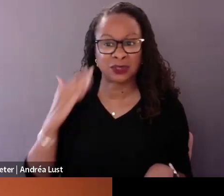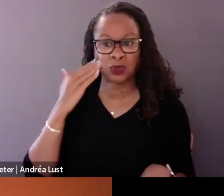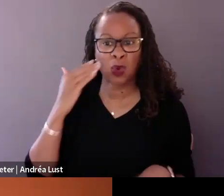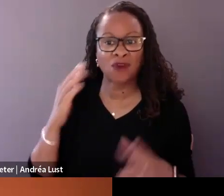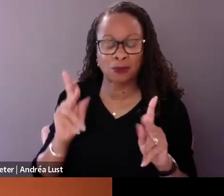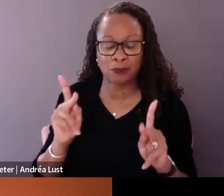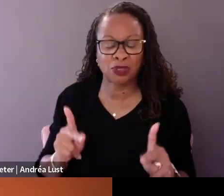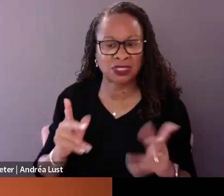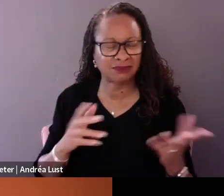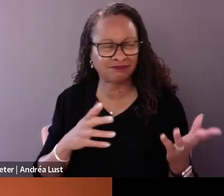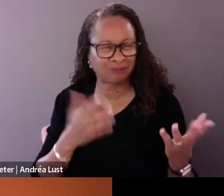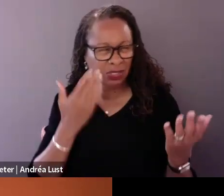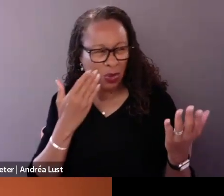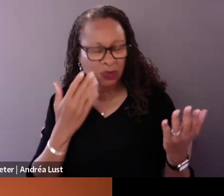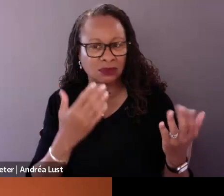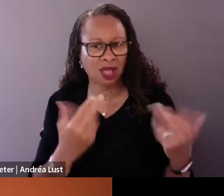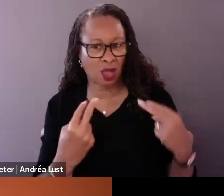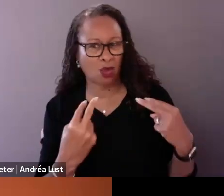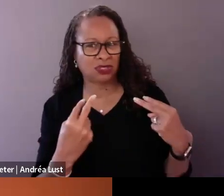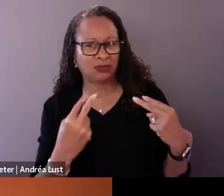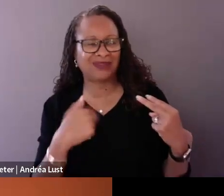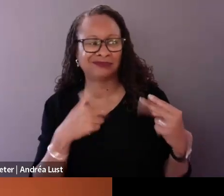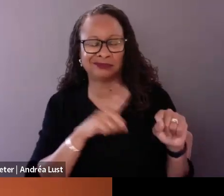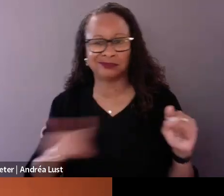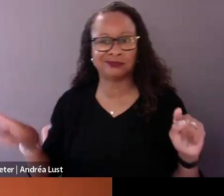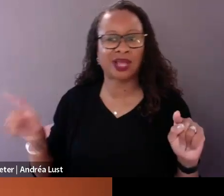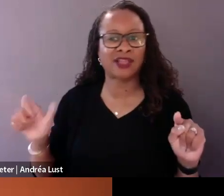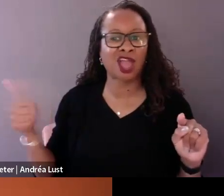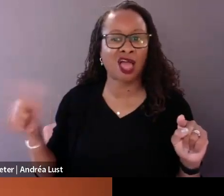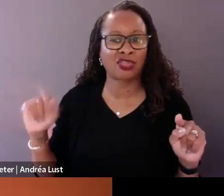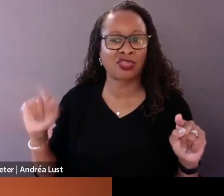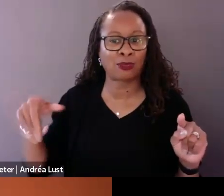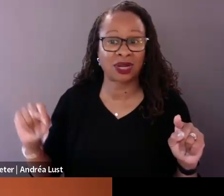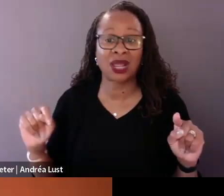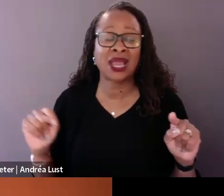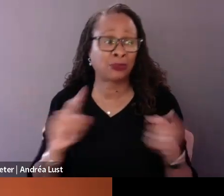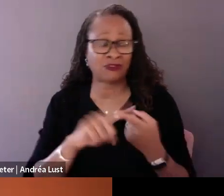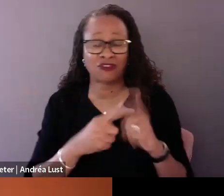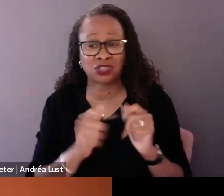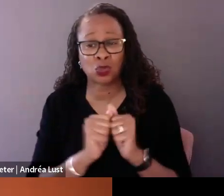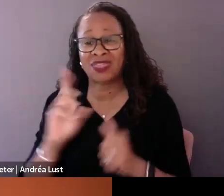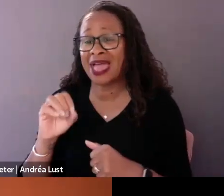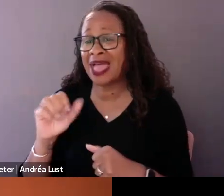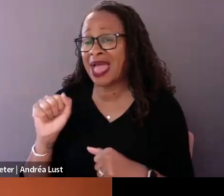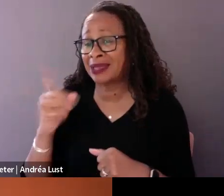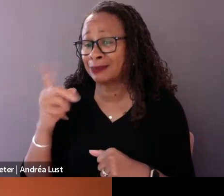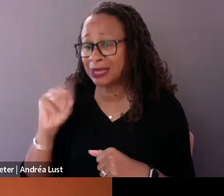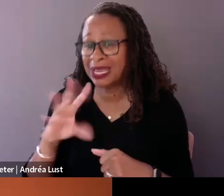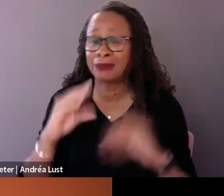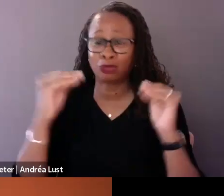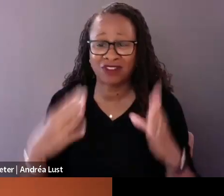of evading, you know, the system and befriending administrators and professors at the school